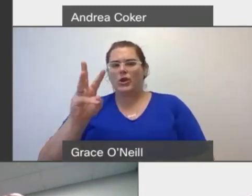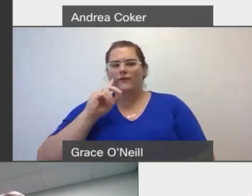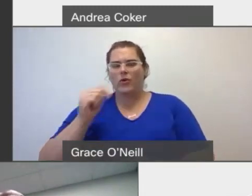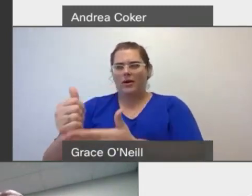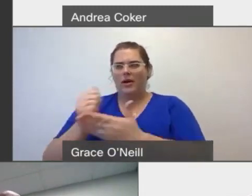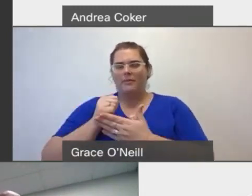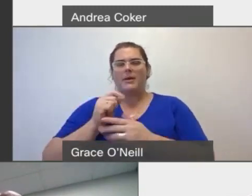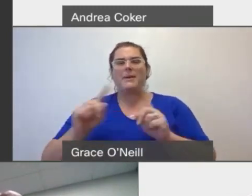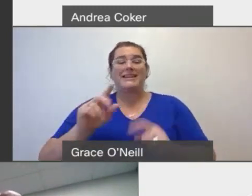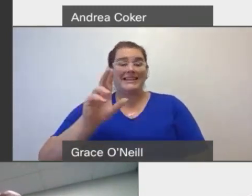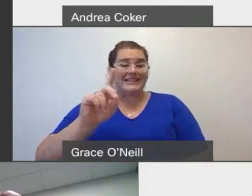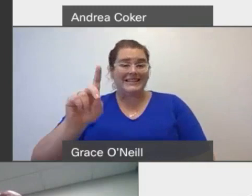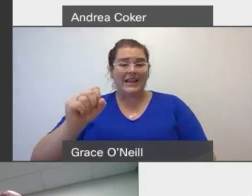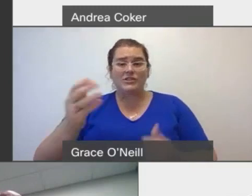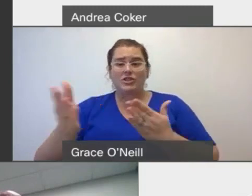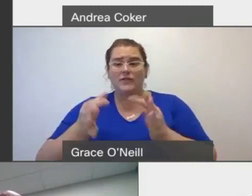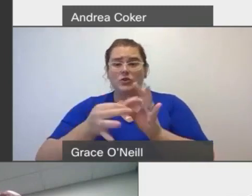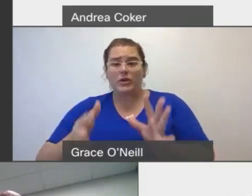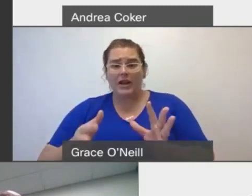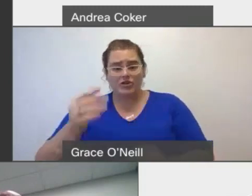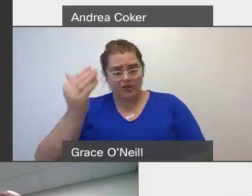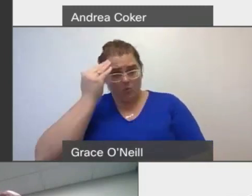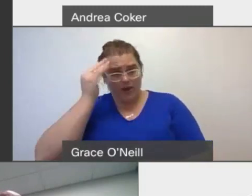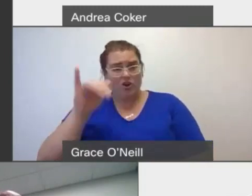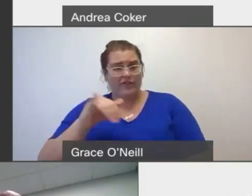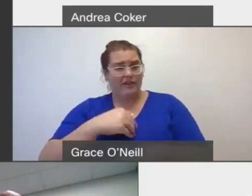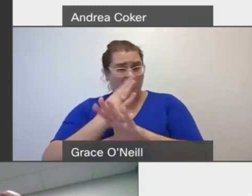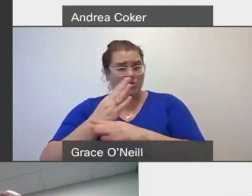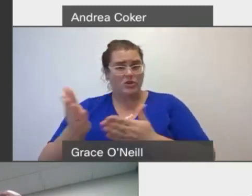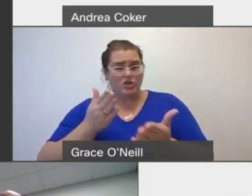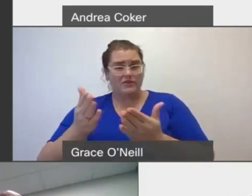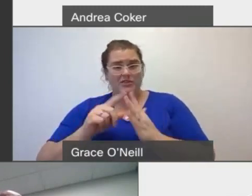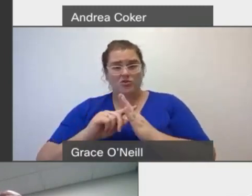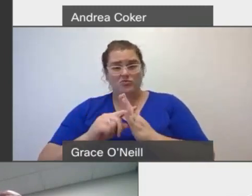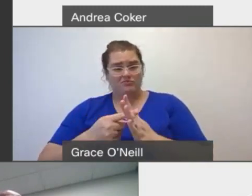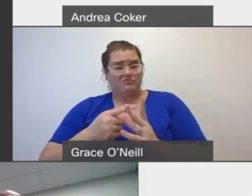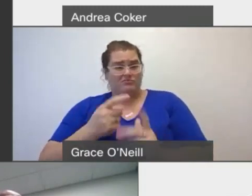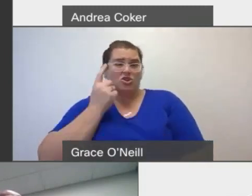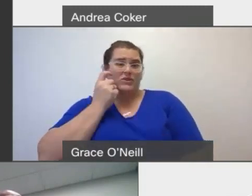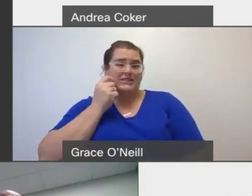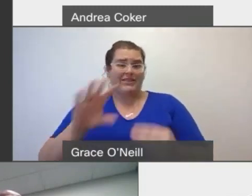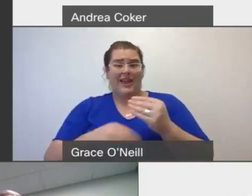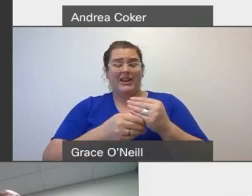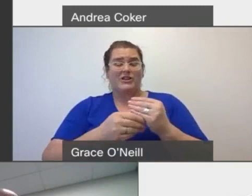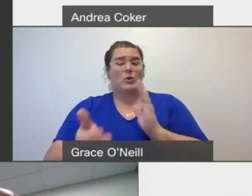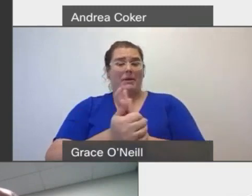Are DDS service coordinators aware that virtual services recently added to the Appendix